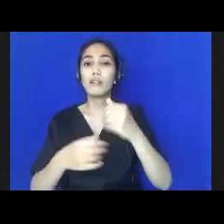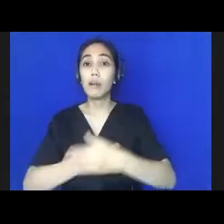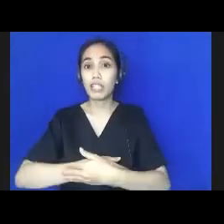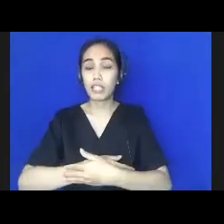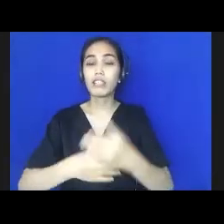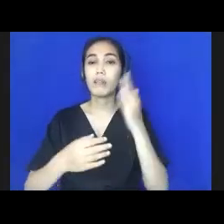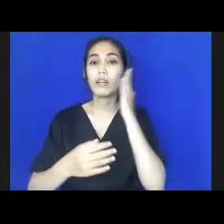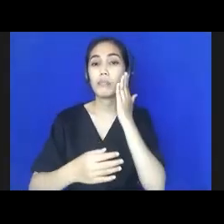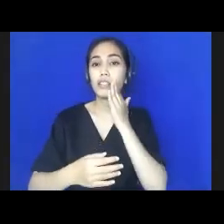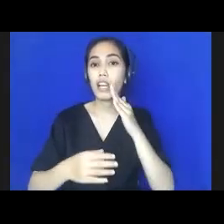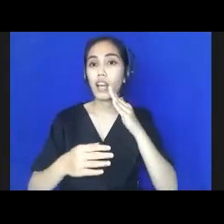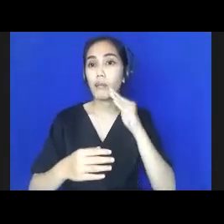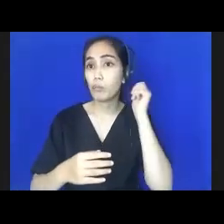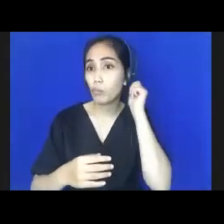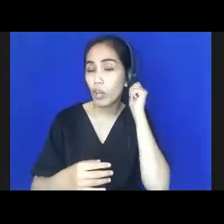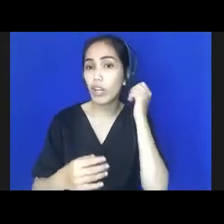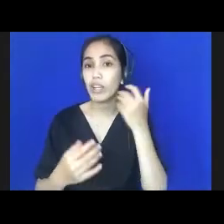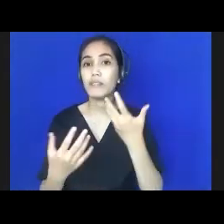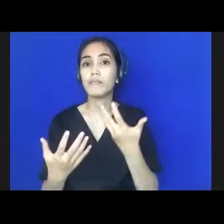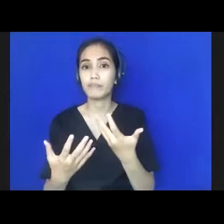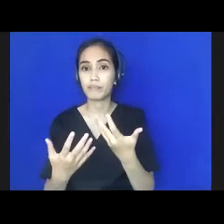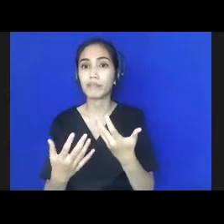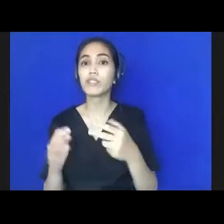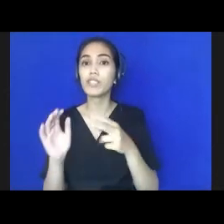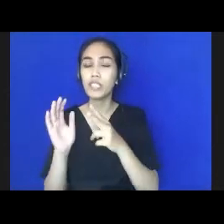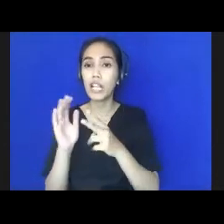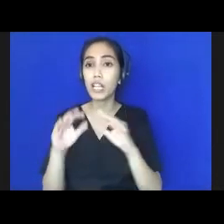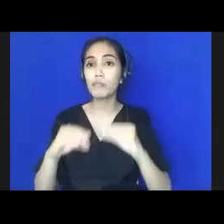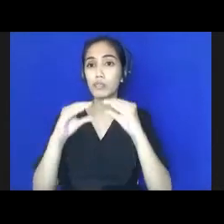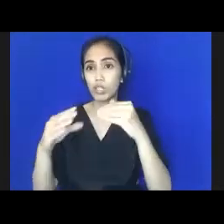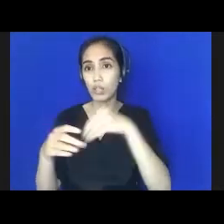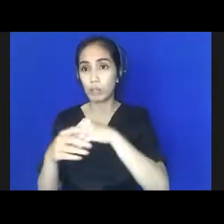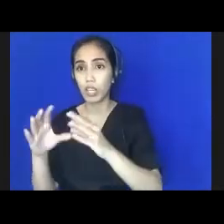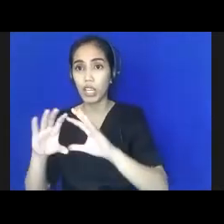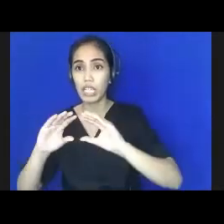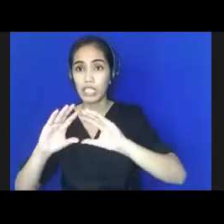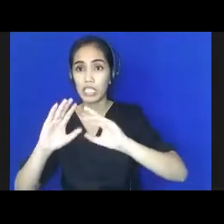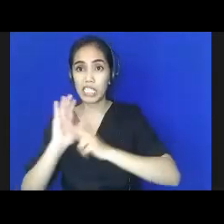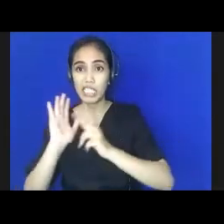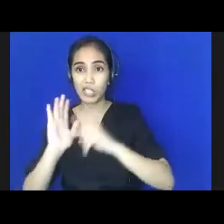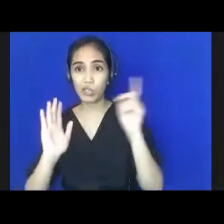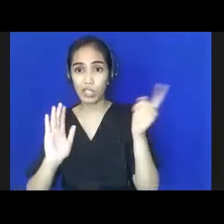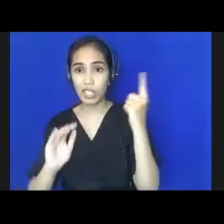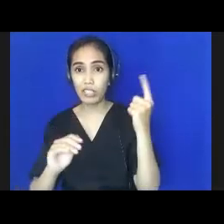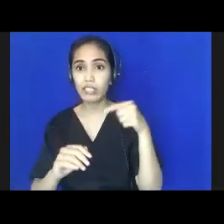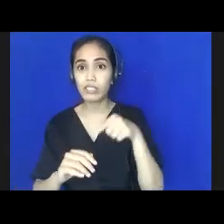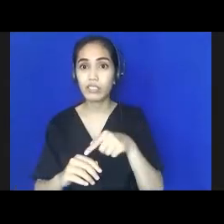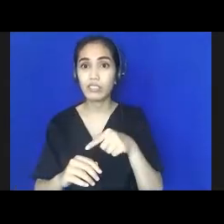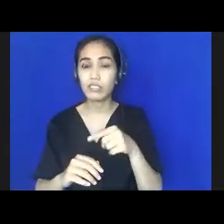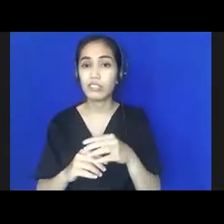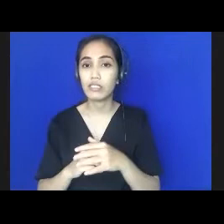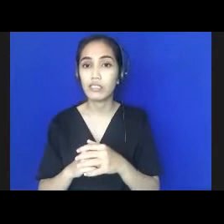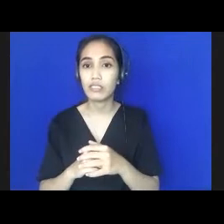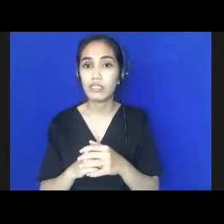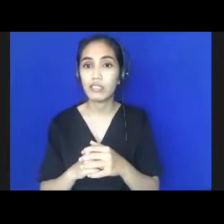young child feeding, partnering with the Indonesian Lactation Centre. They also